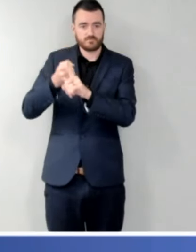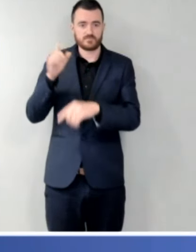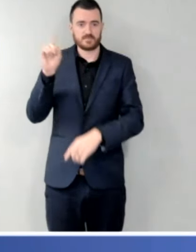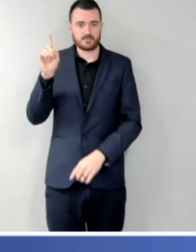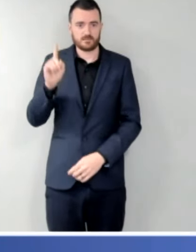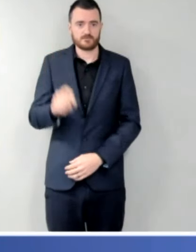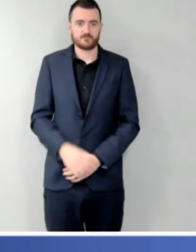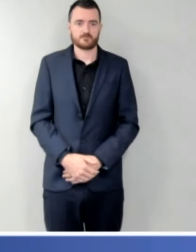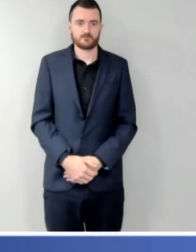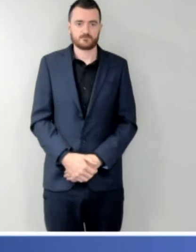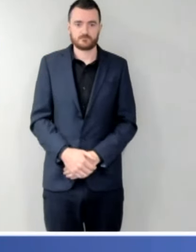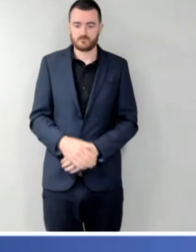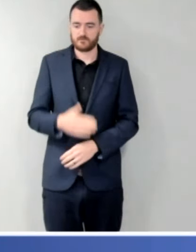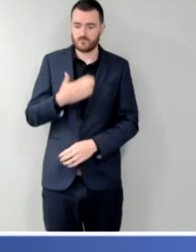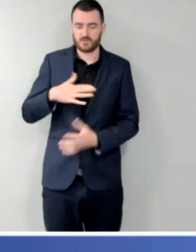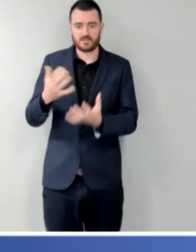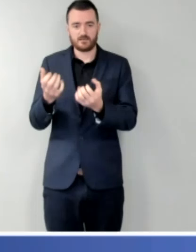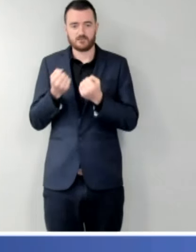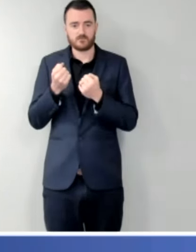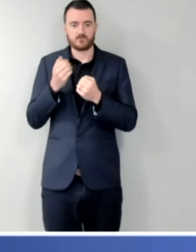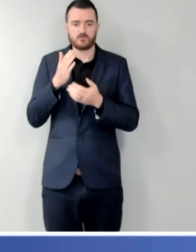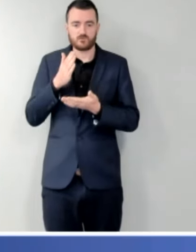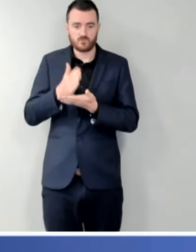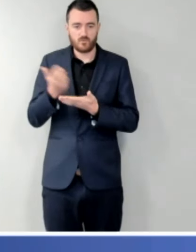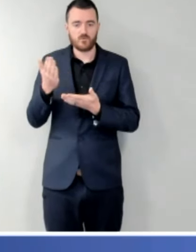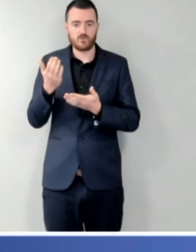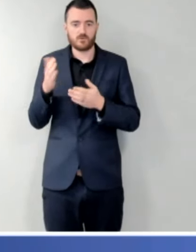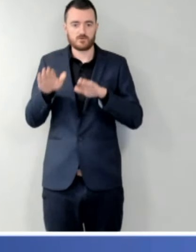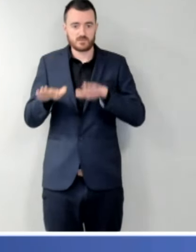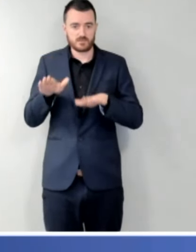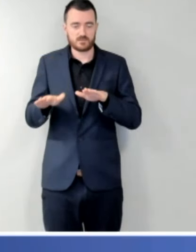for truth and justice and accountability.